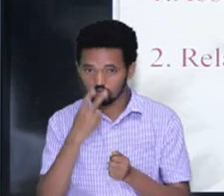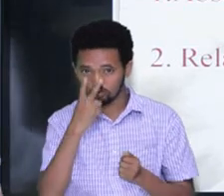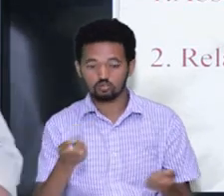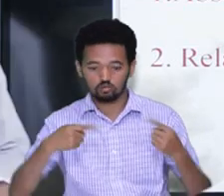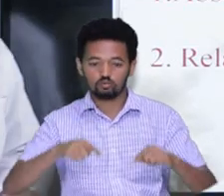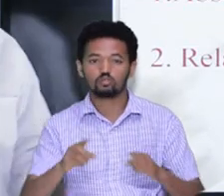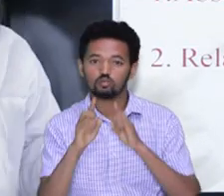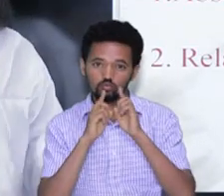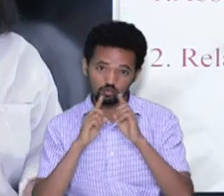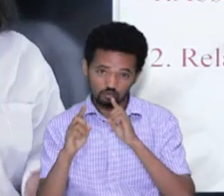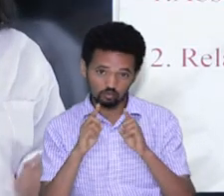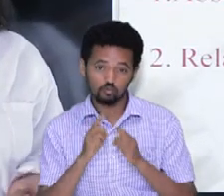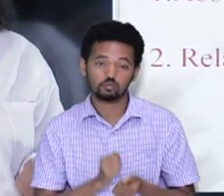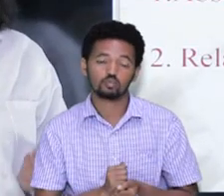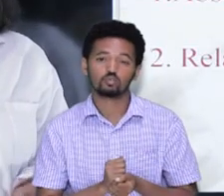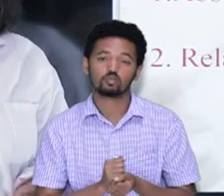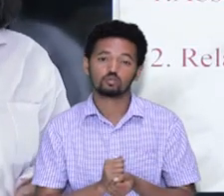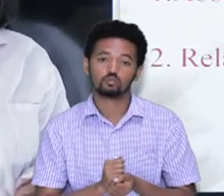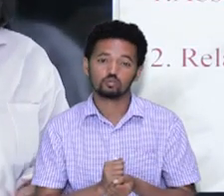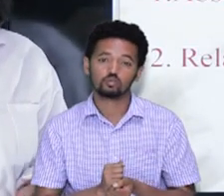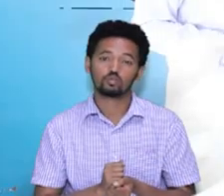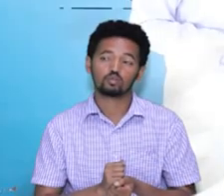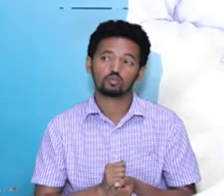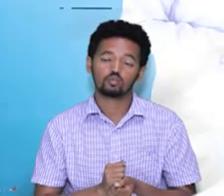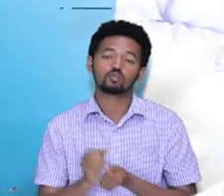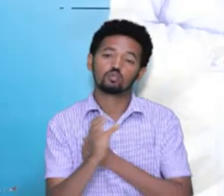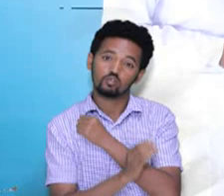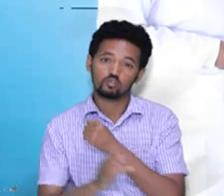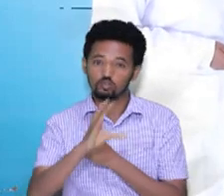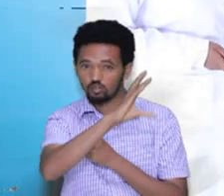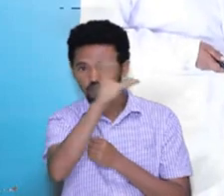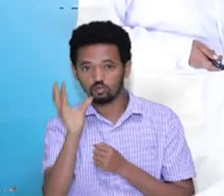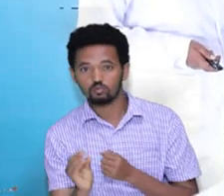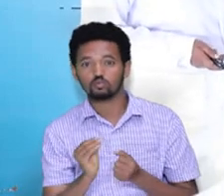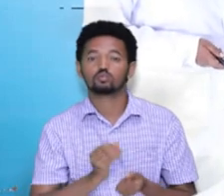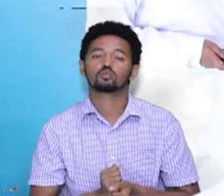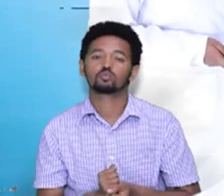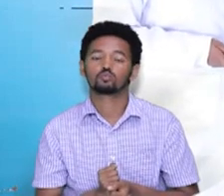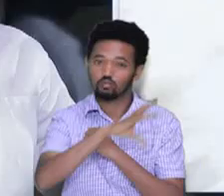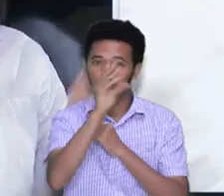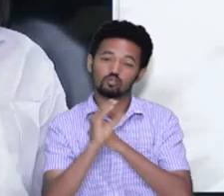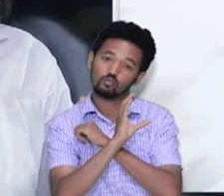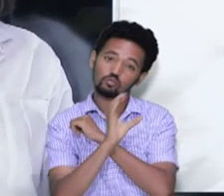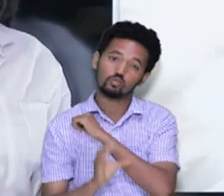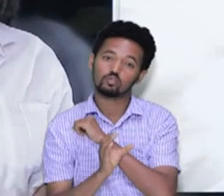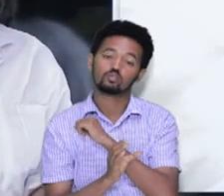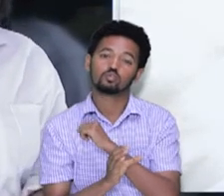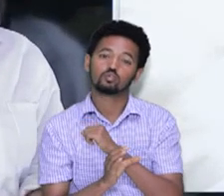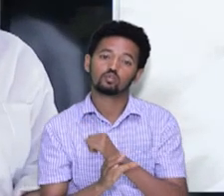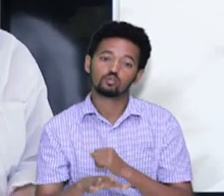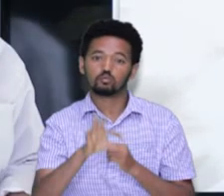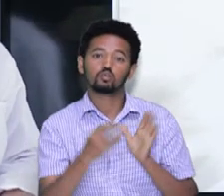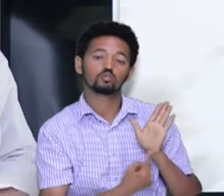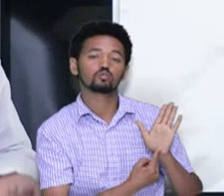will discuss about the absolute location of Africa. Let us see the absolute location of Africa. Absolute location